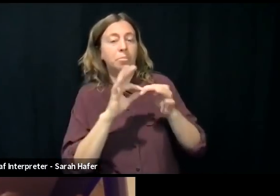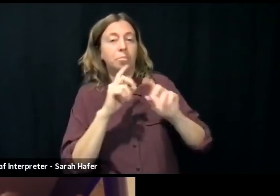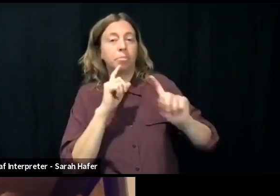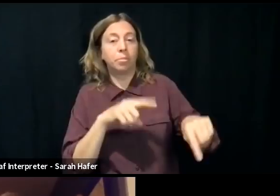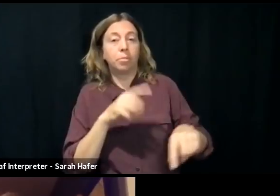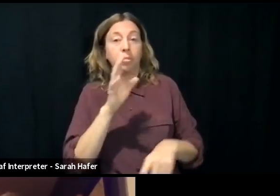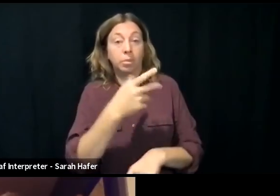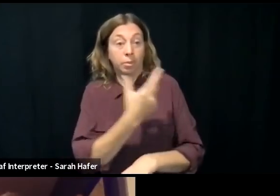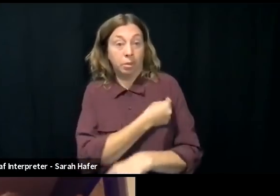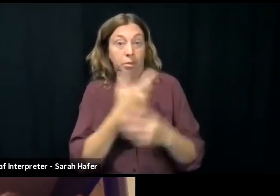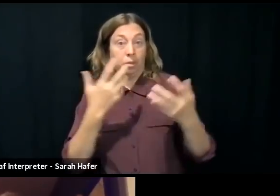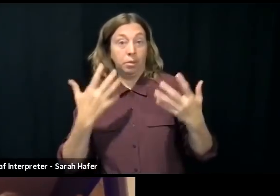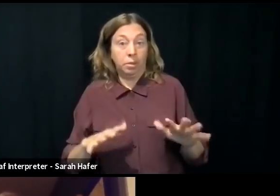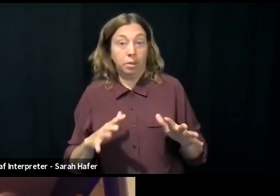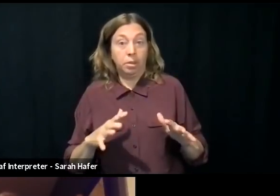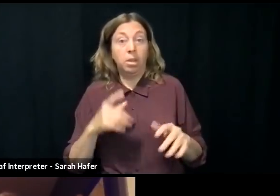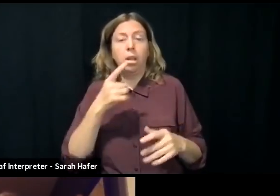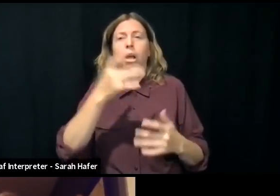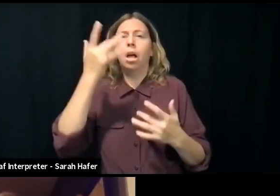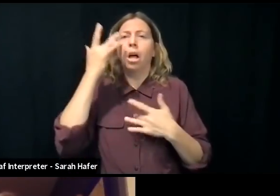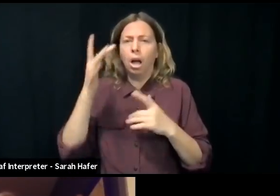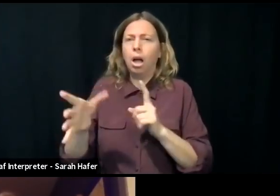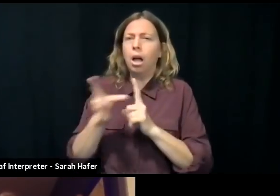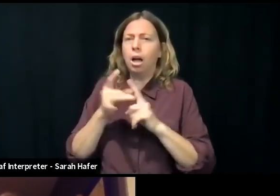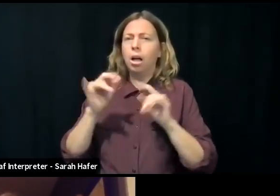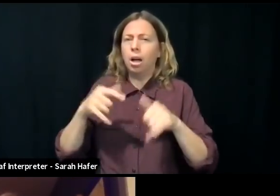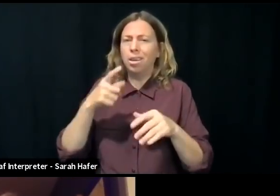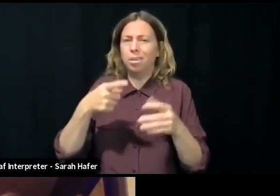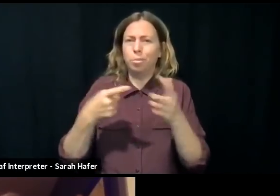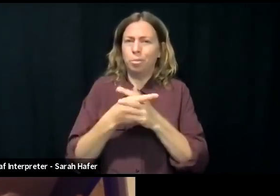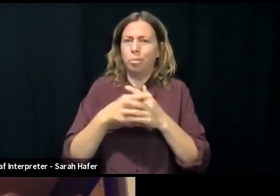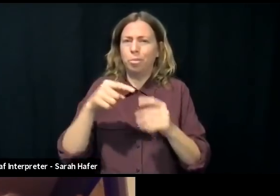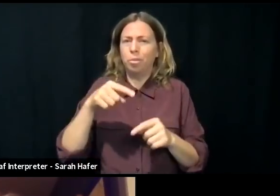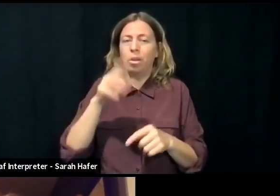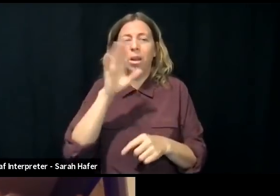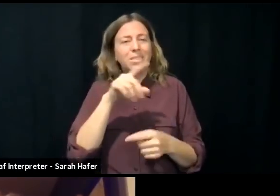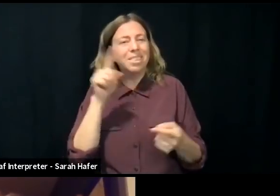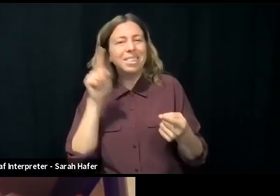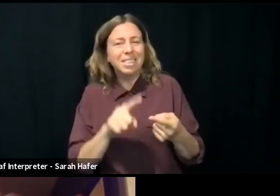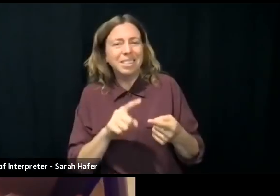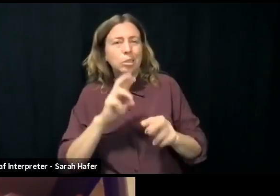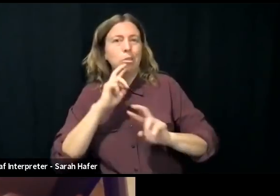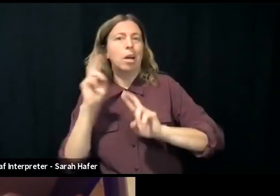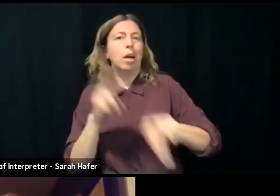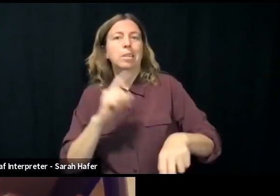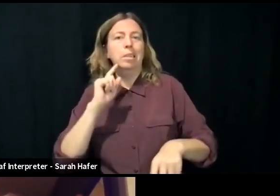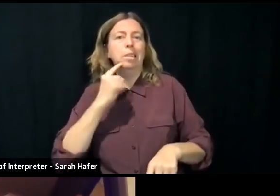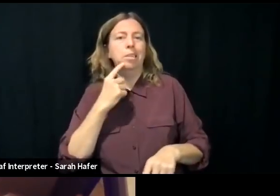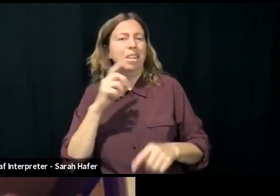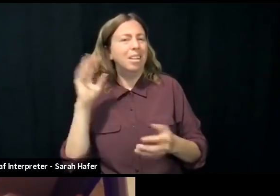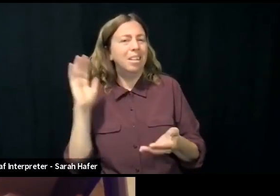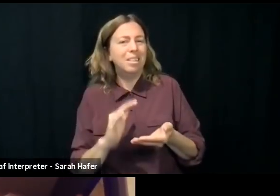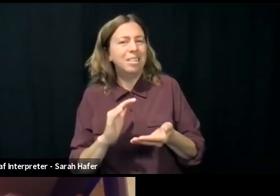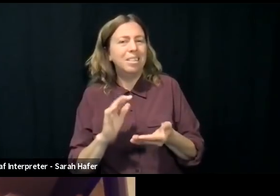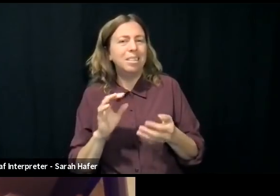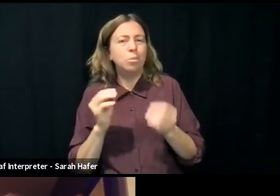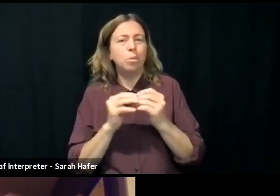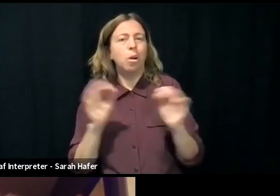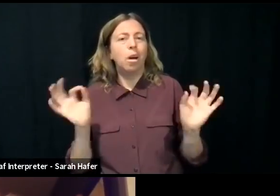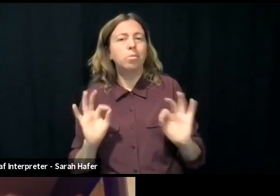it's not going to be as severe as if you hadn't had the vaccine. I would say I had